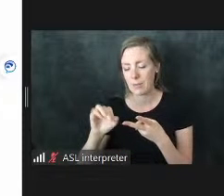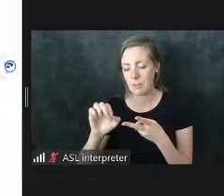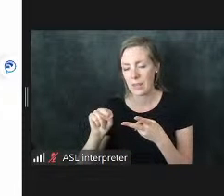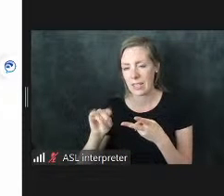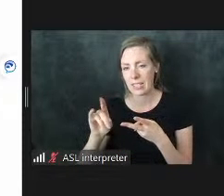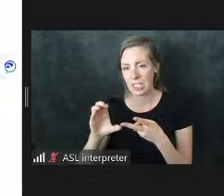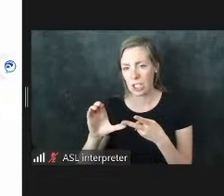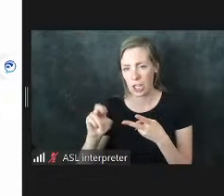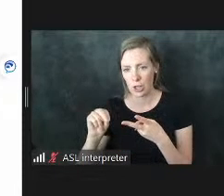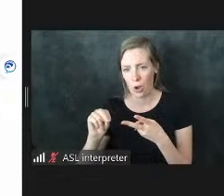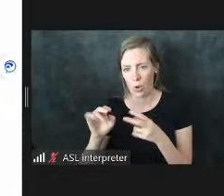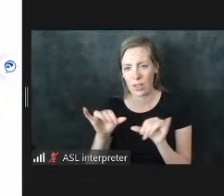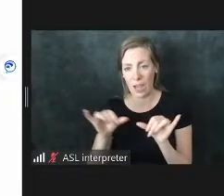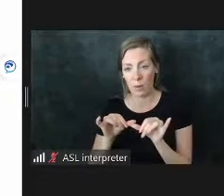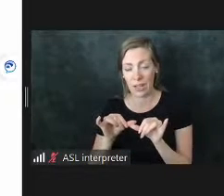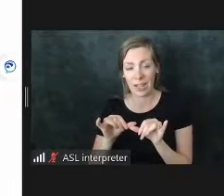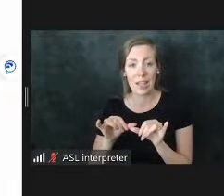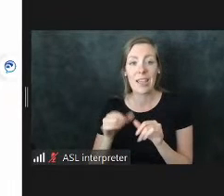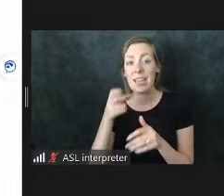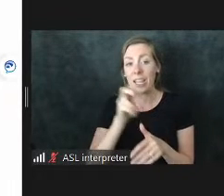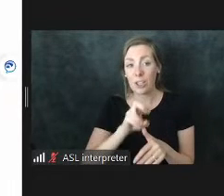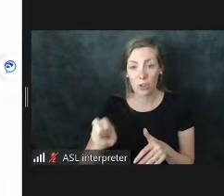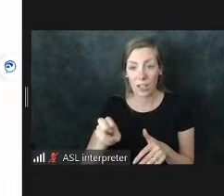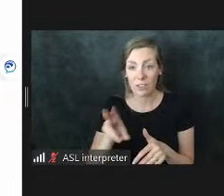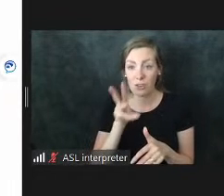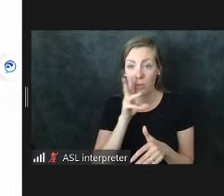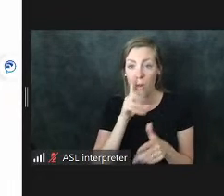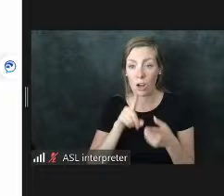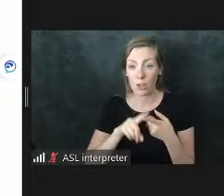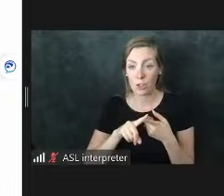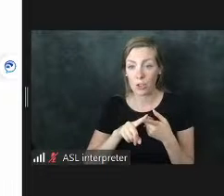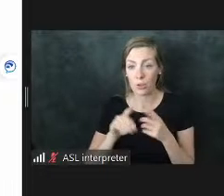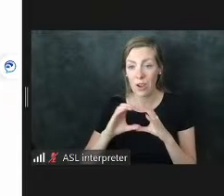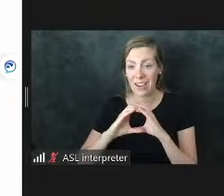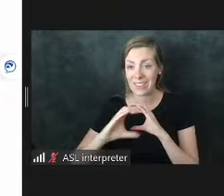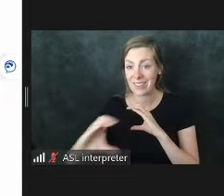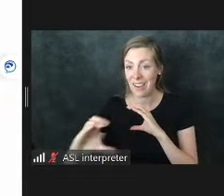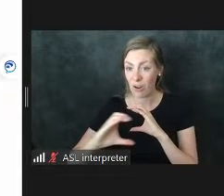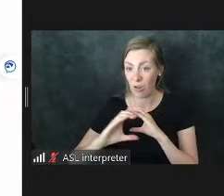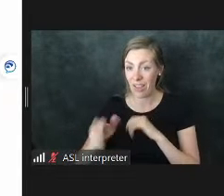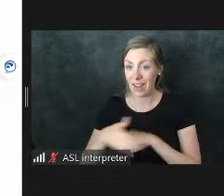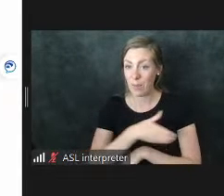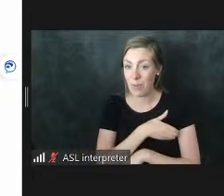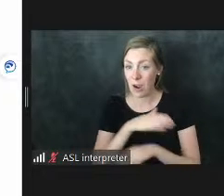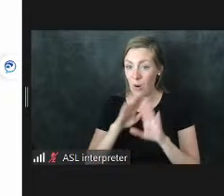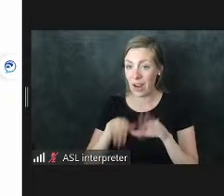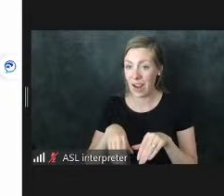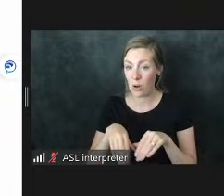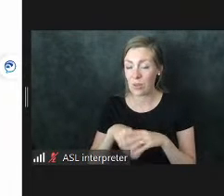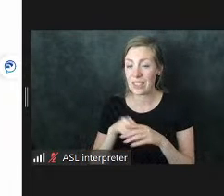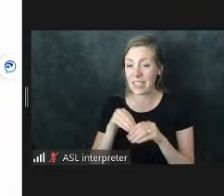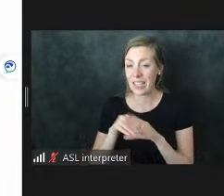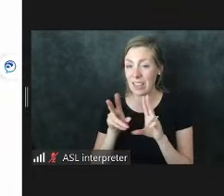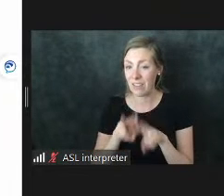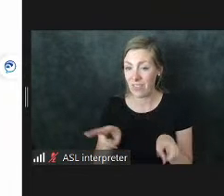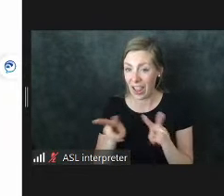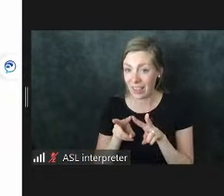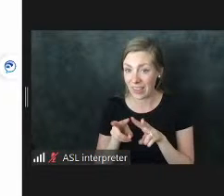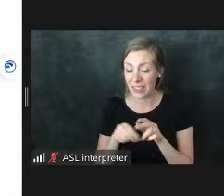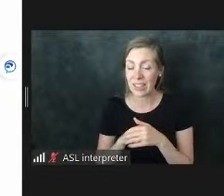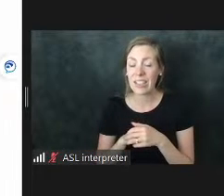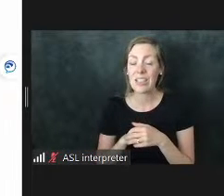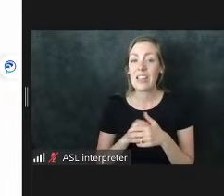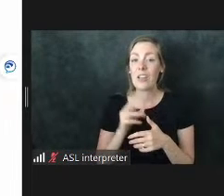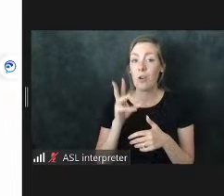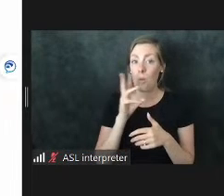de transfers Eel River water through a quedado muy basin tunnel to a a un powerhouse túnel, in Potter a Valley. una especie de Then water from once